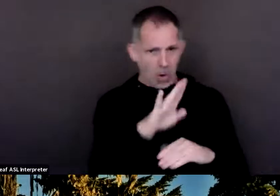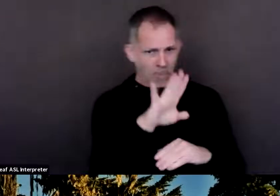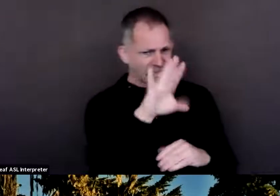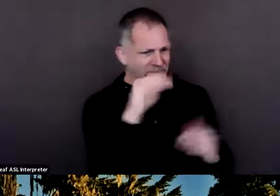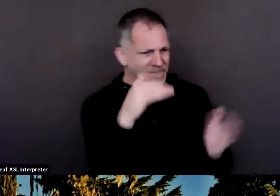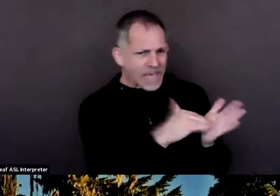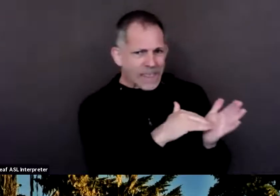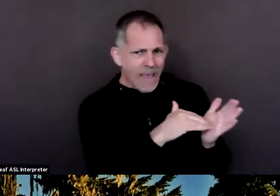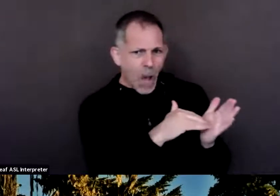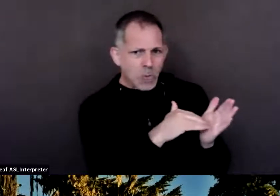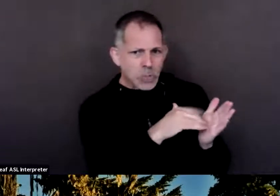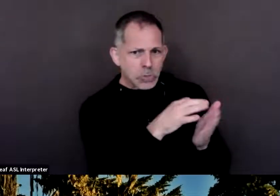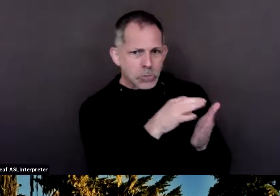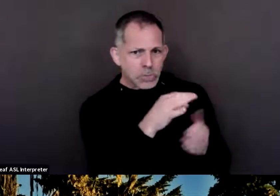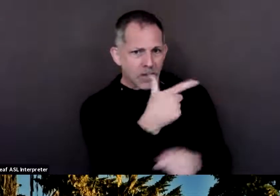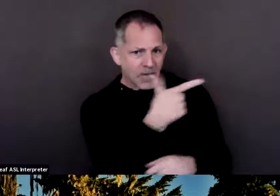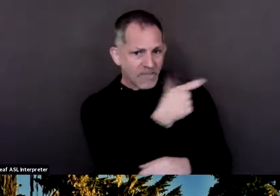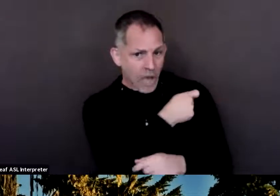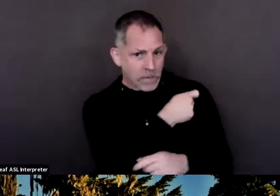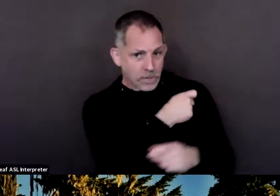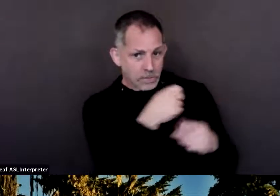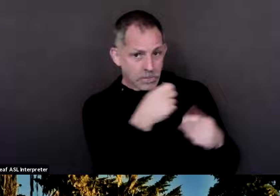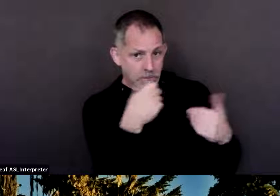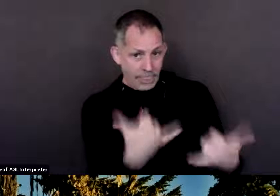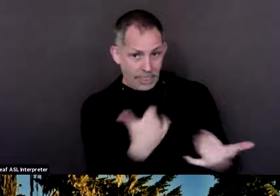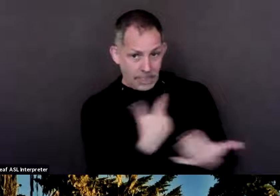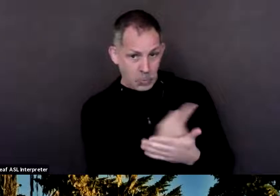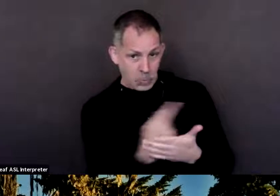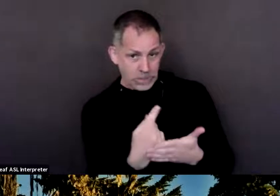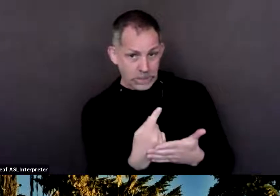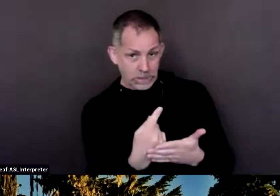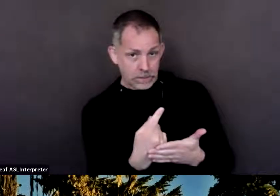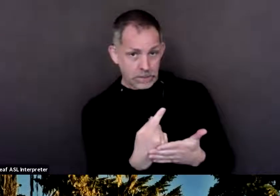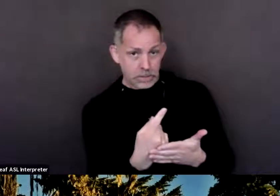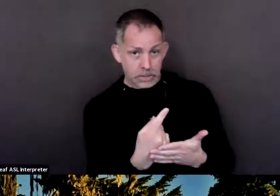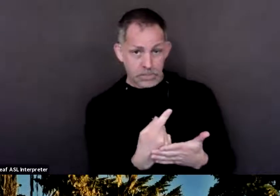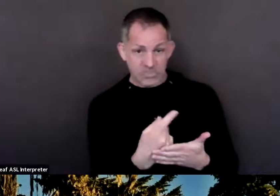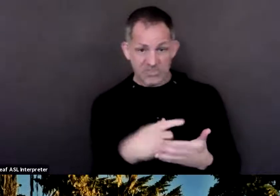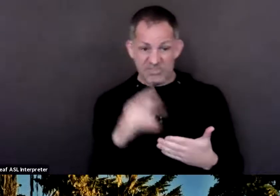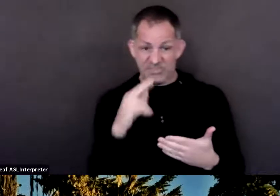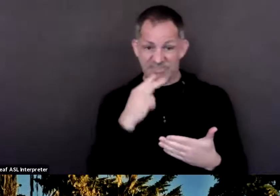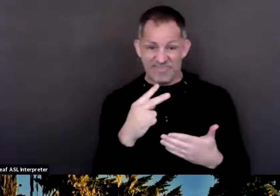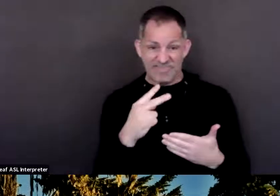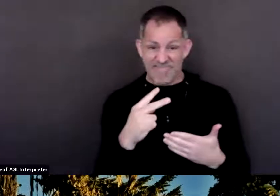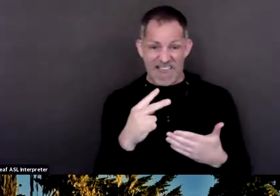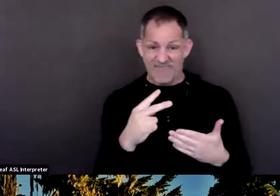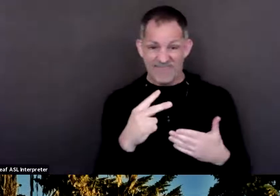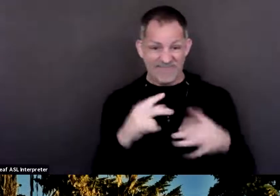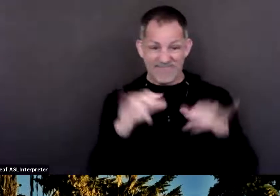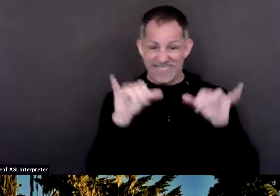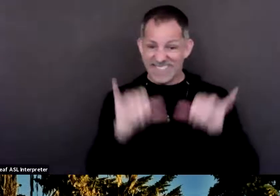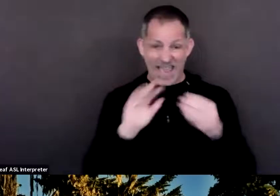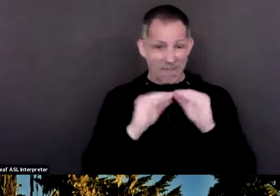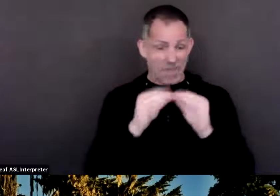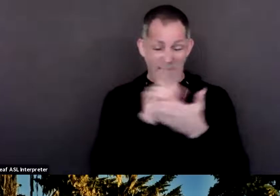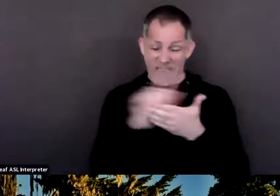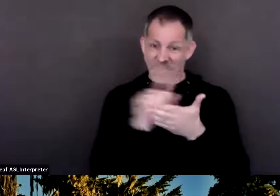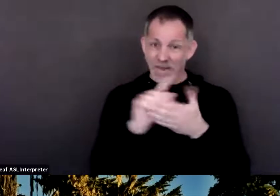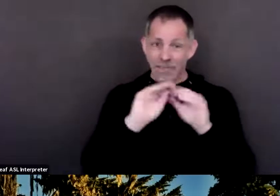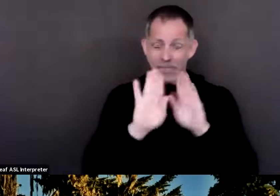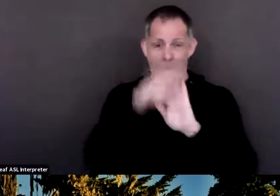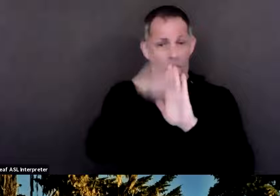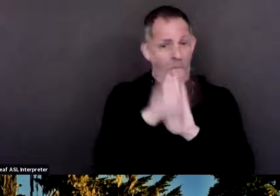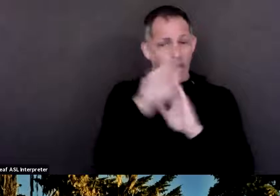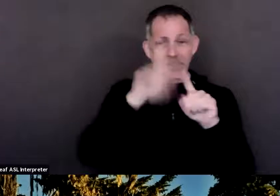an increase in supply. It's not steady and it's not consistent, but and it's not adequate for